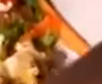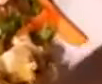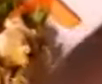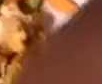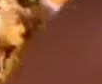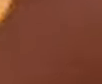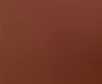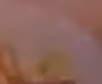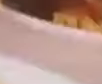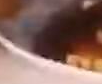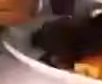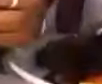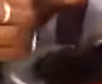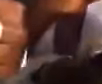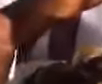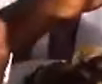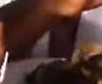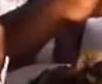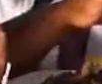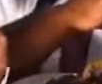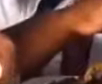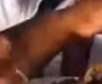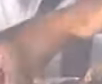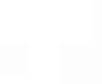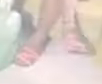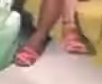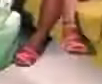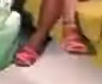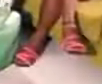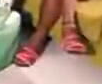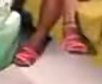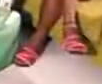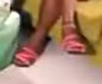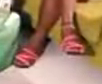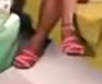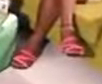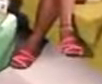foods, American, European, and even beyond.